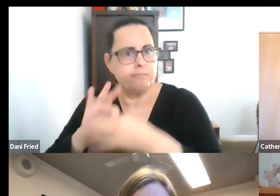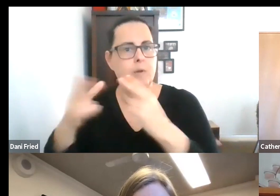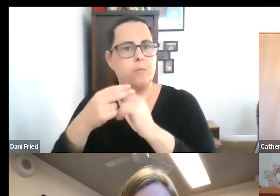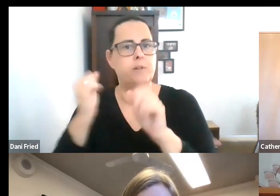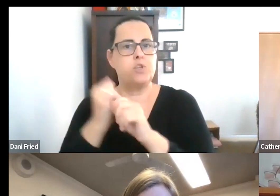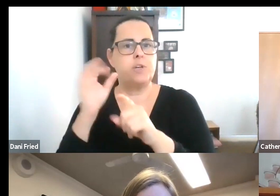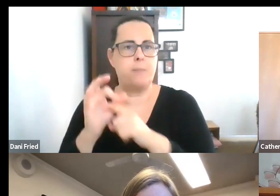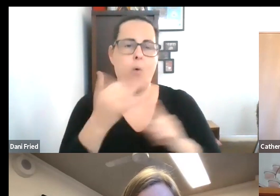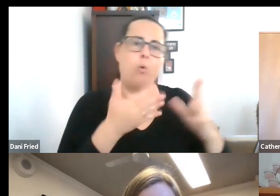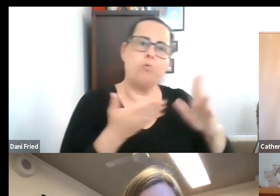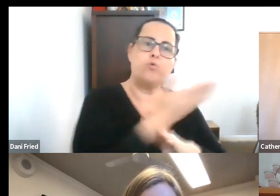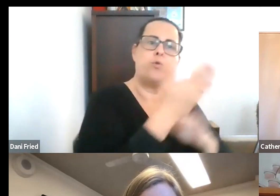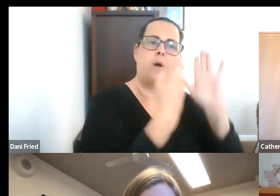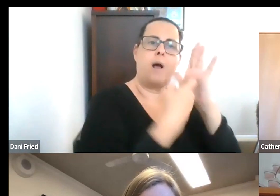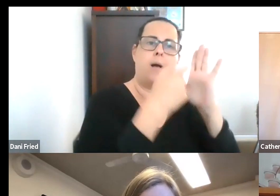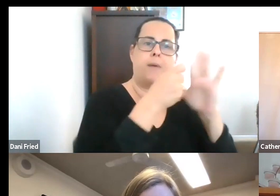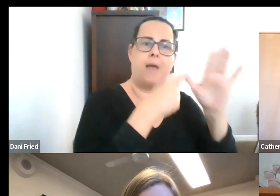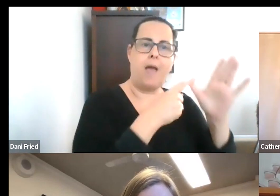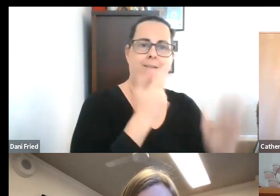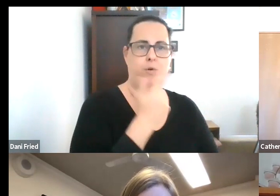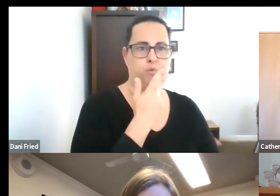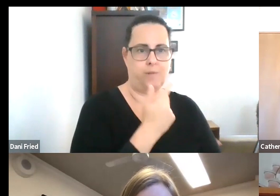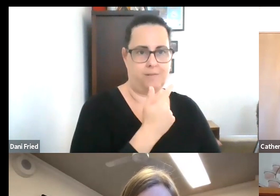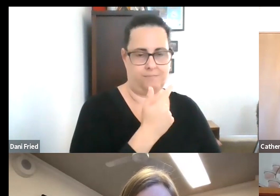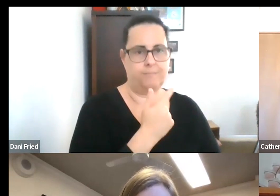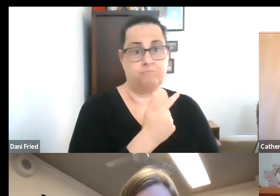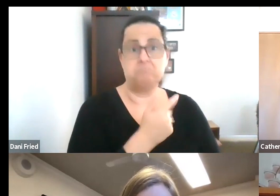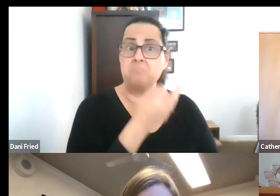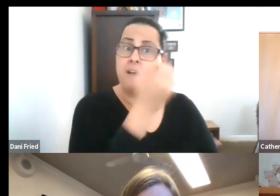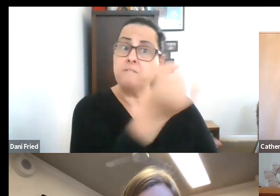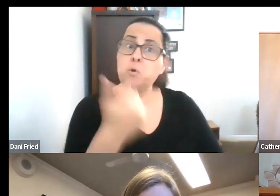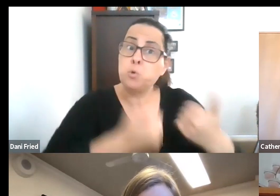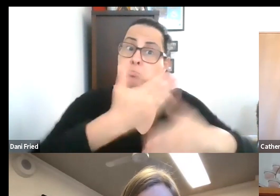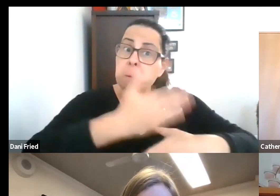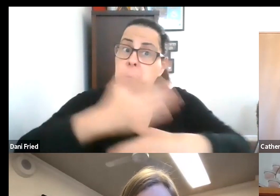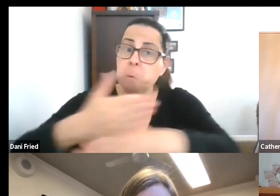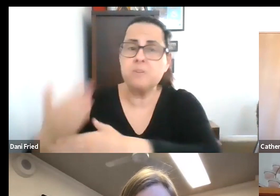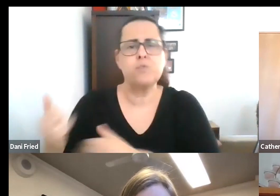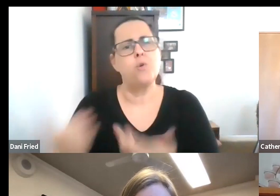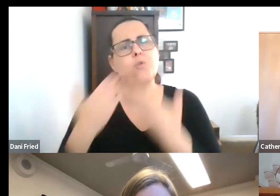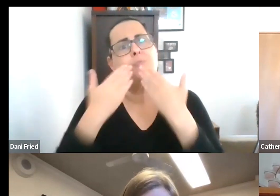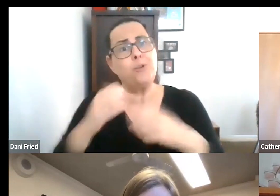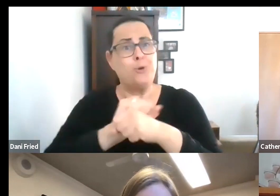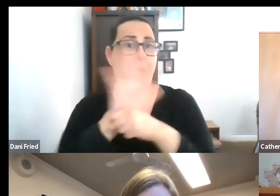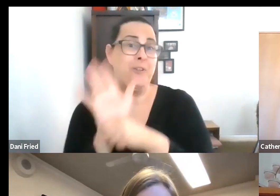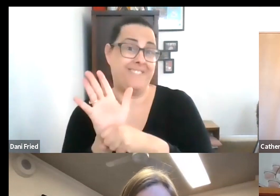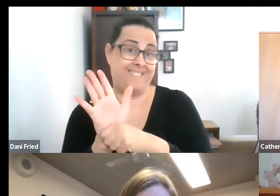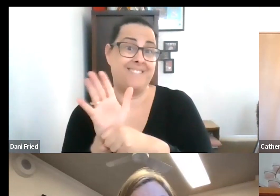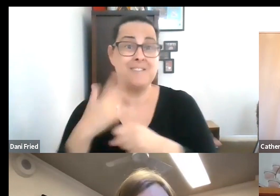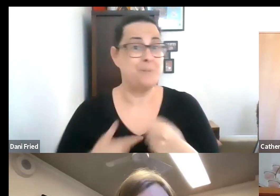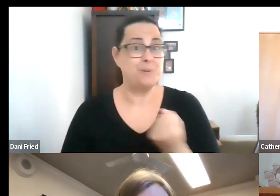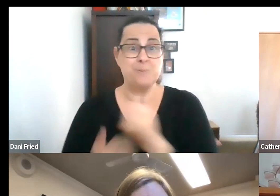RPA Virtual. So there's a few things happening, and this is where I say thank you to COVID, because so many people